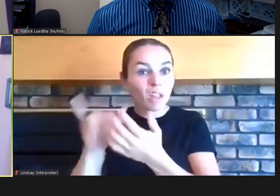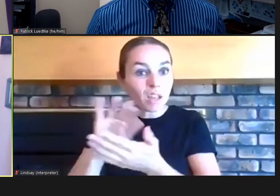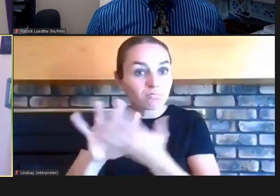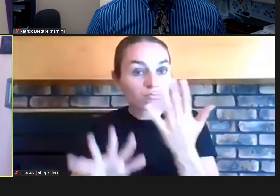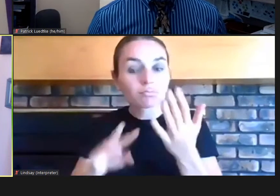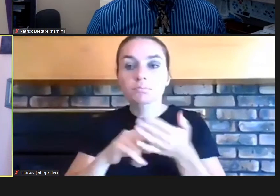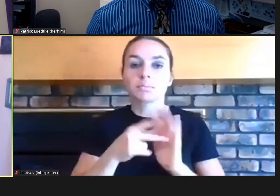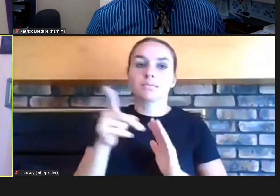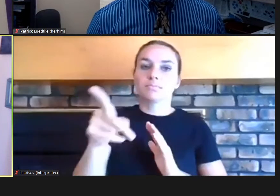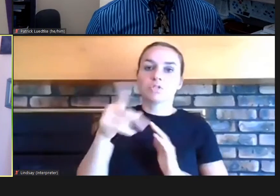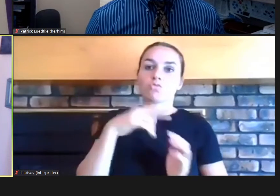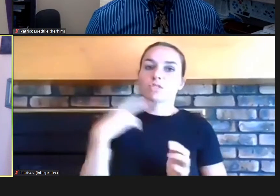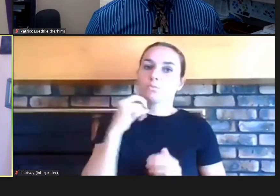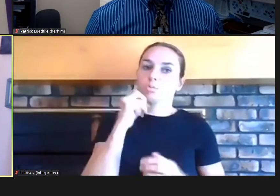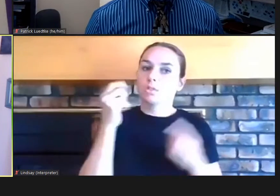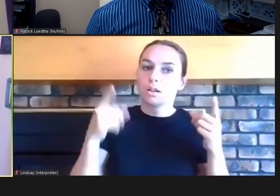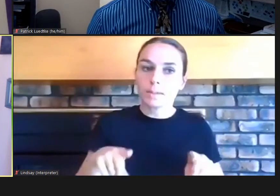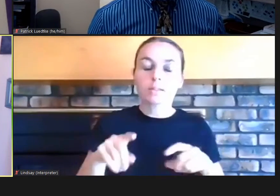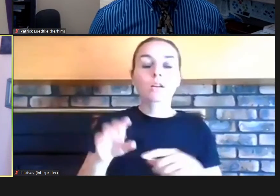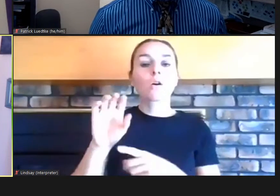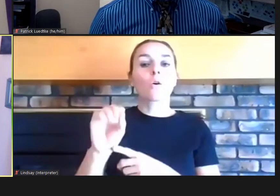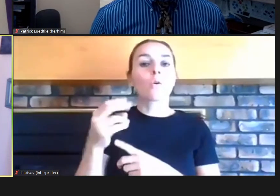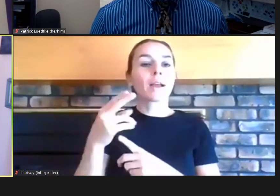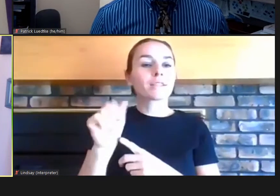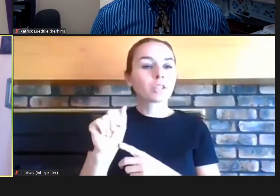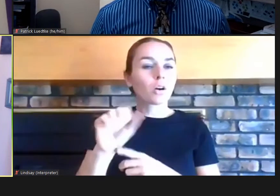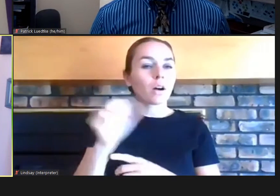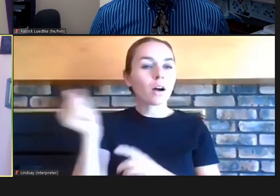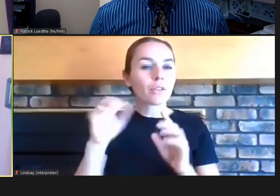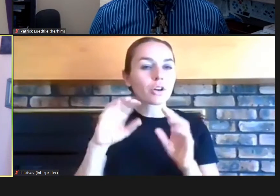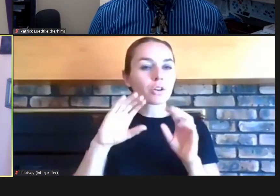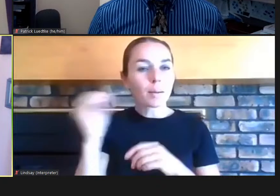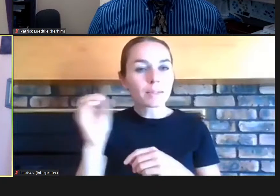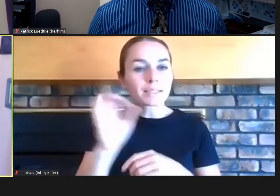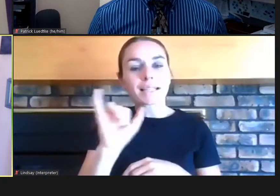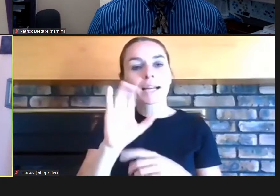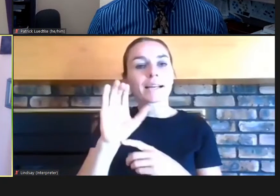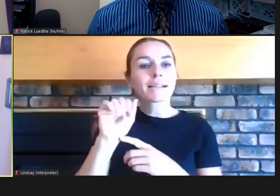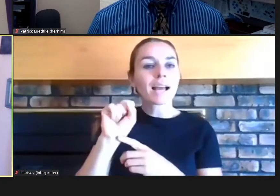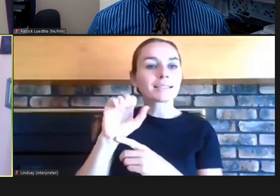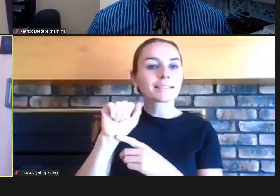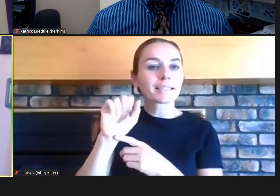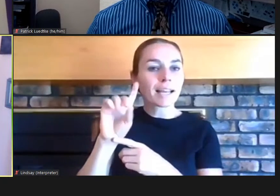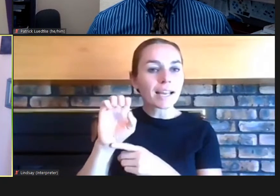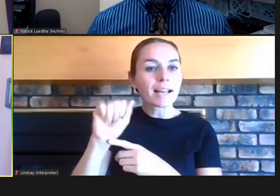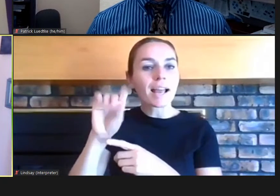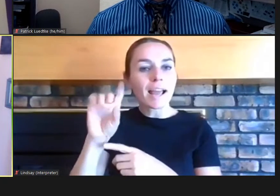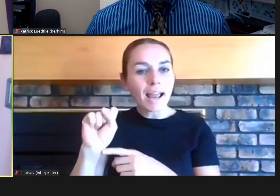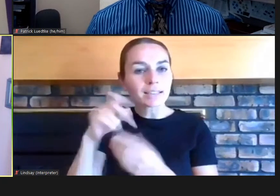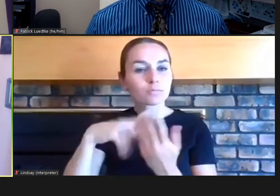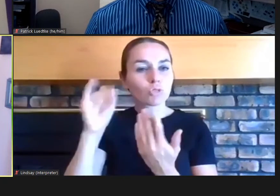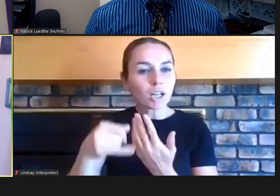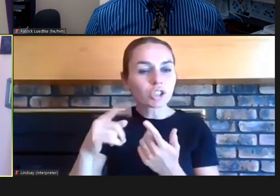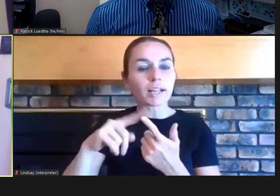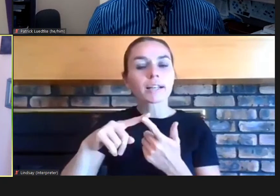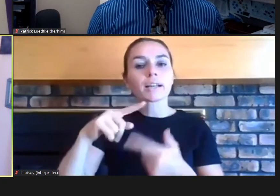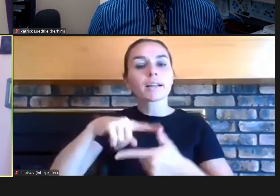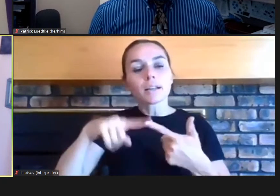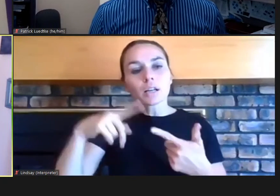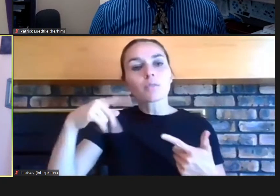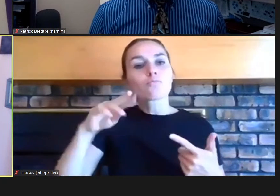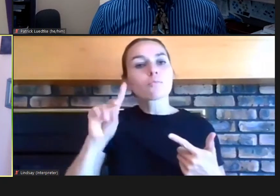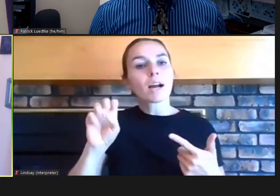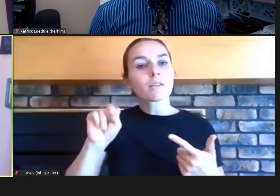The OHA and CBOs like the Acme Institute, Cascade AIDS Project, Pride Northwest, and others have been sounding